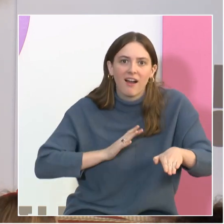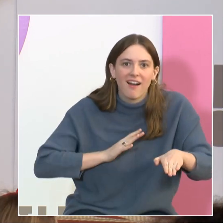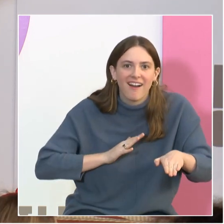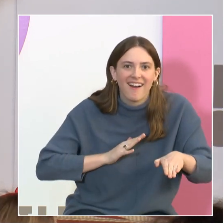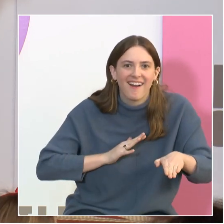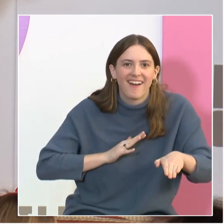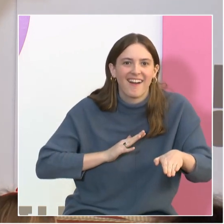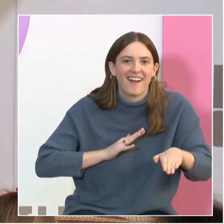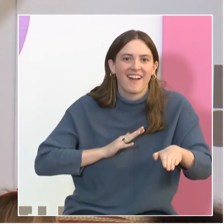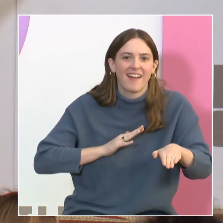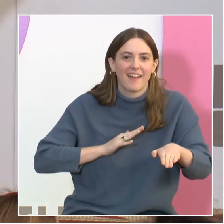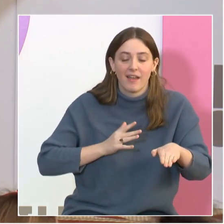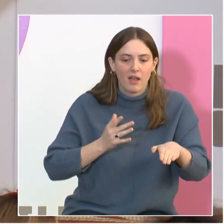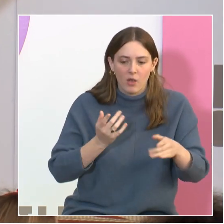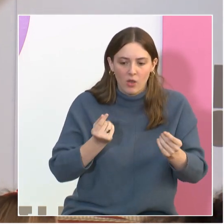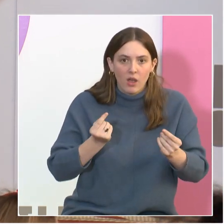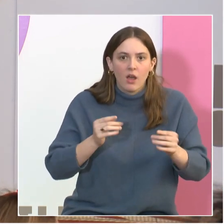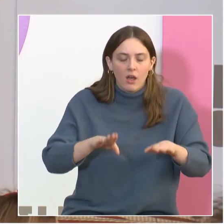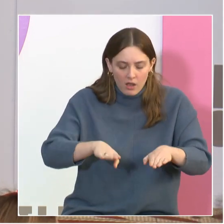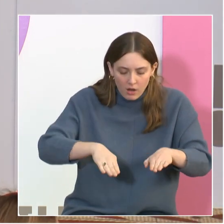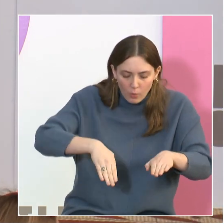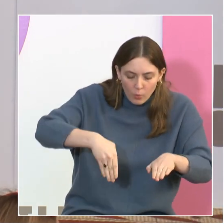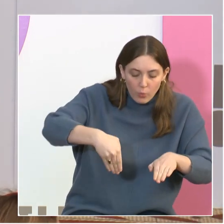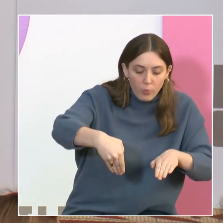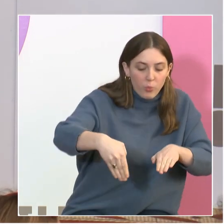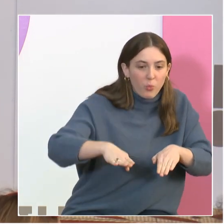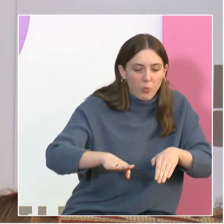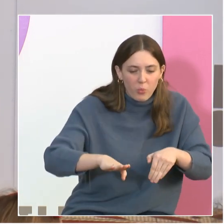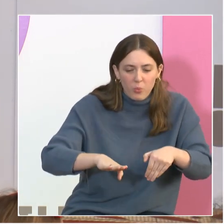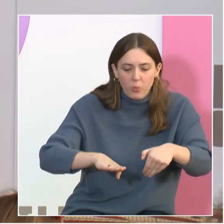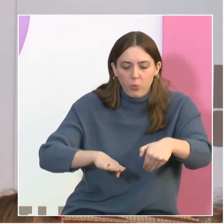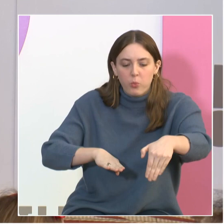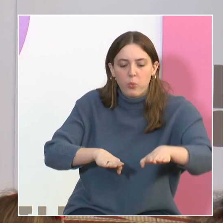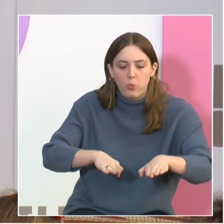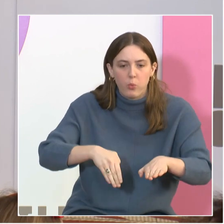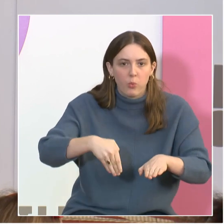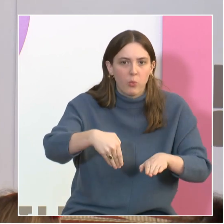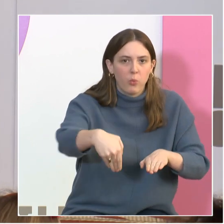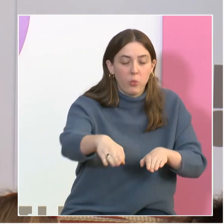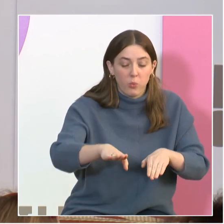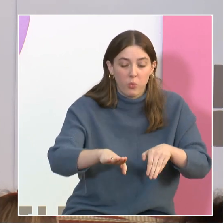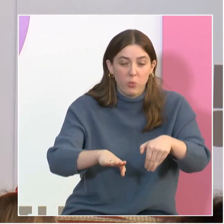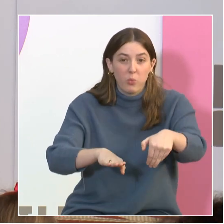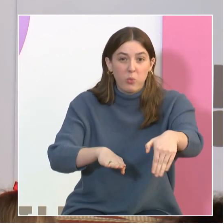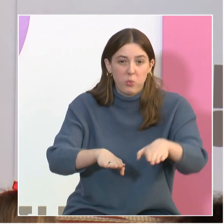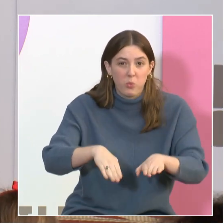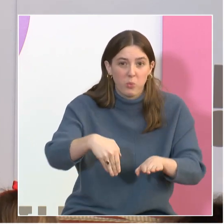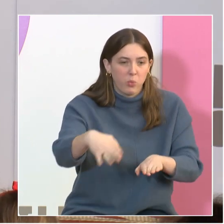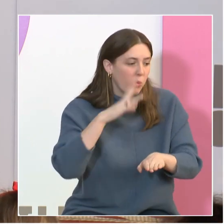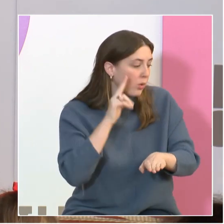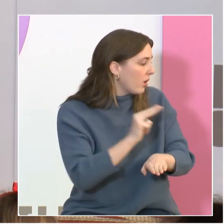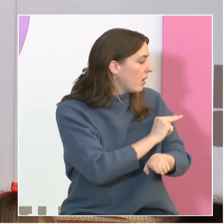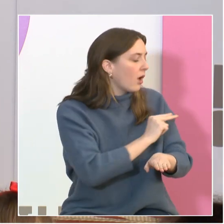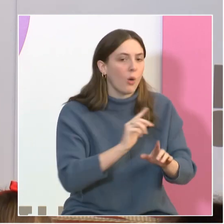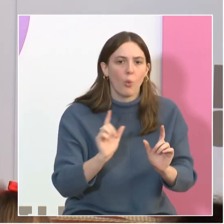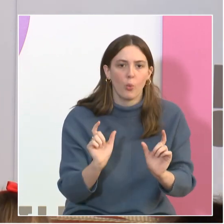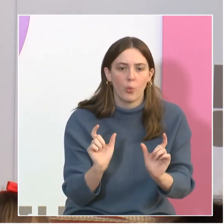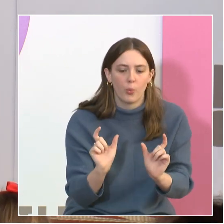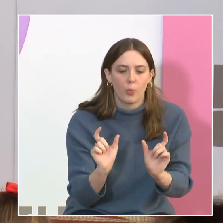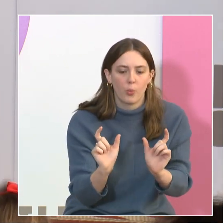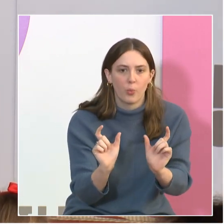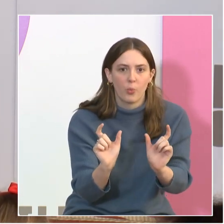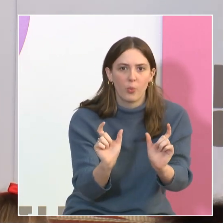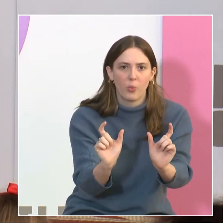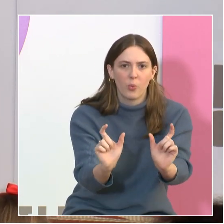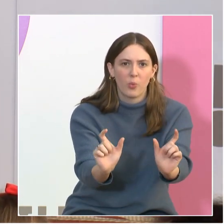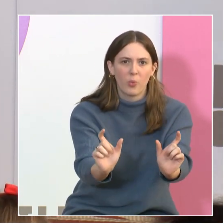Then he dragged his feet slowly to make tracks. And he found something sticking out of